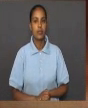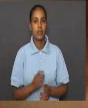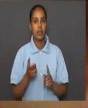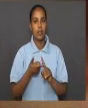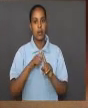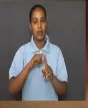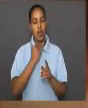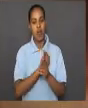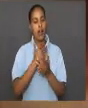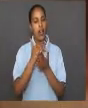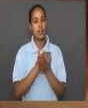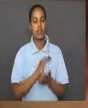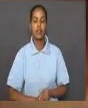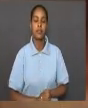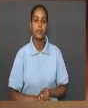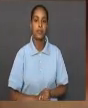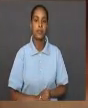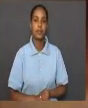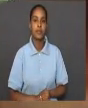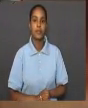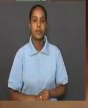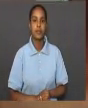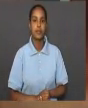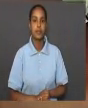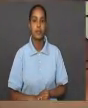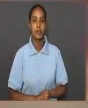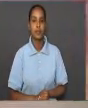Let's get back to our lesson.